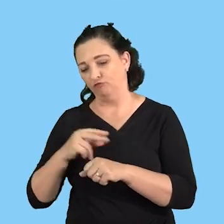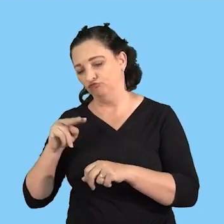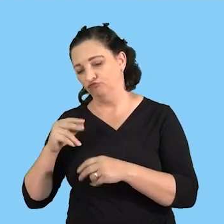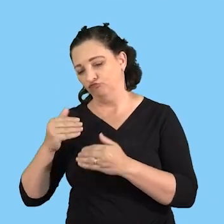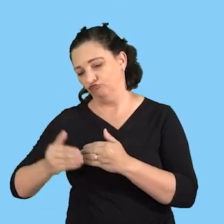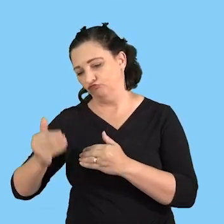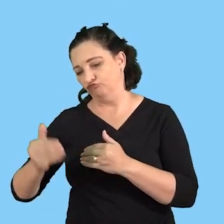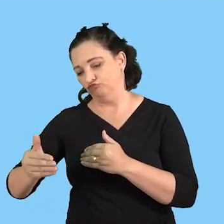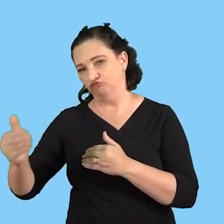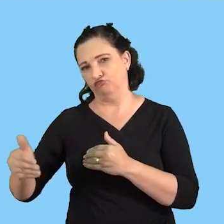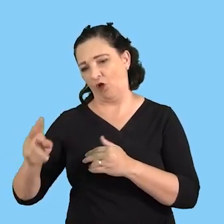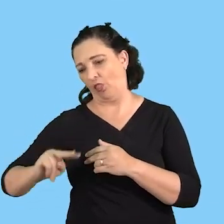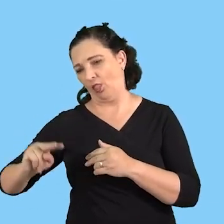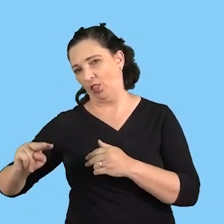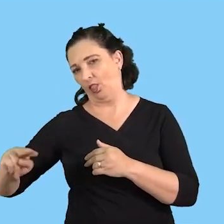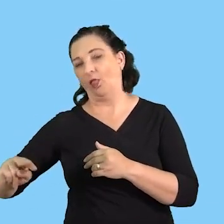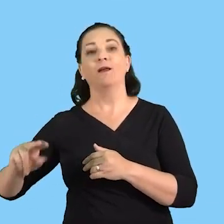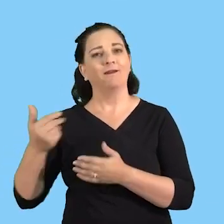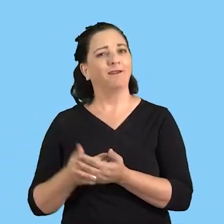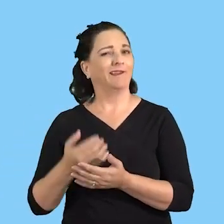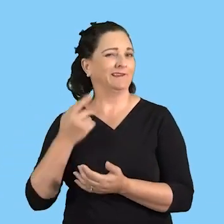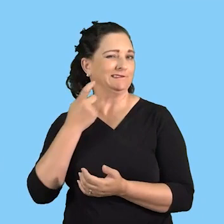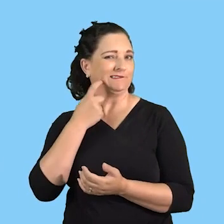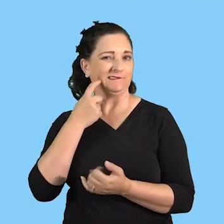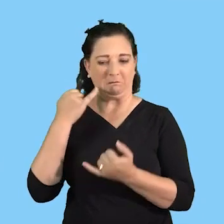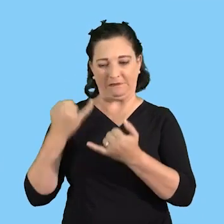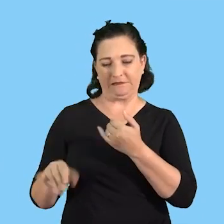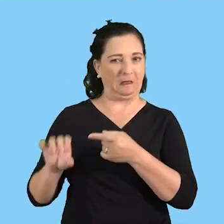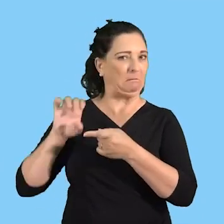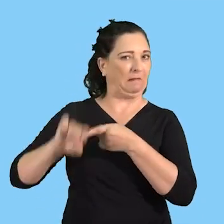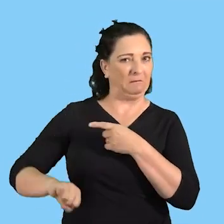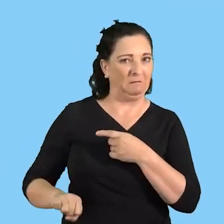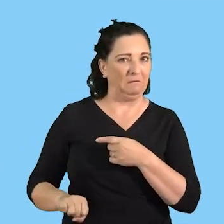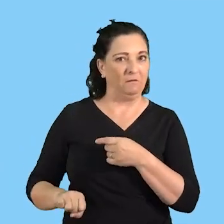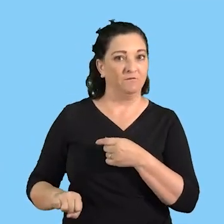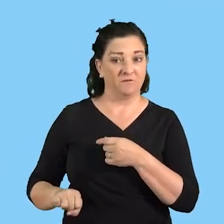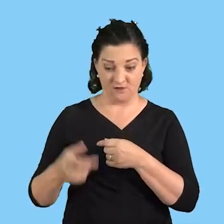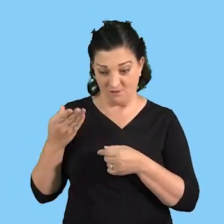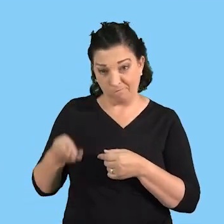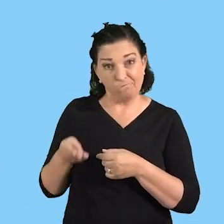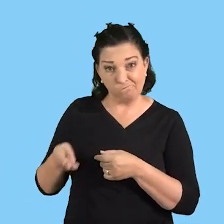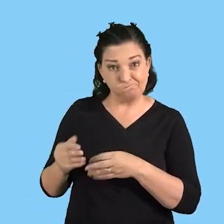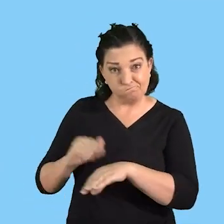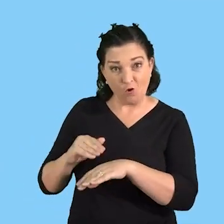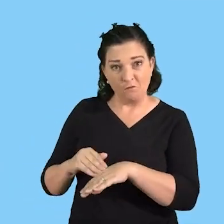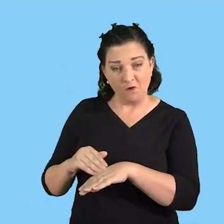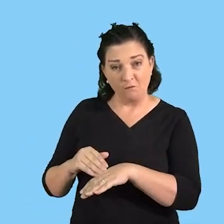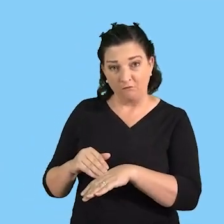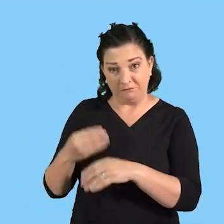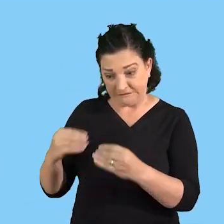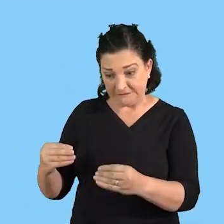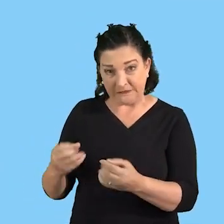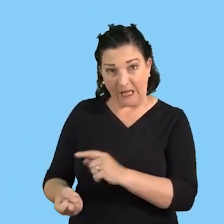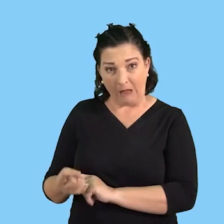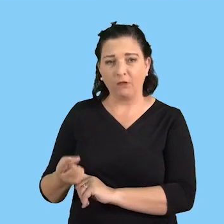detect mistakes earlier. Then this makes me to be able to fix the problem while it's still happening, so that I